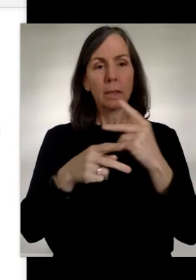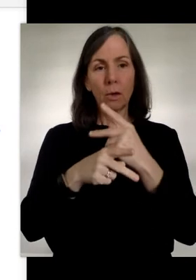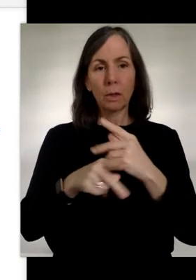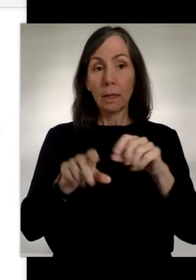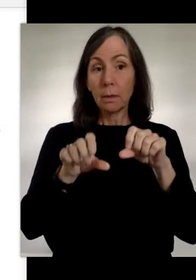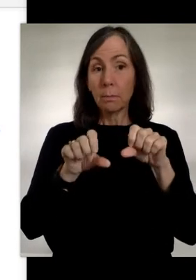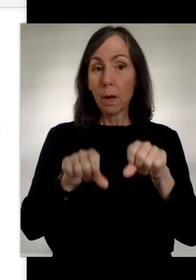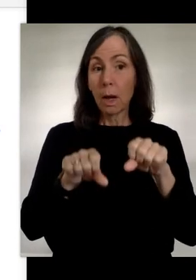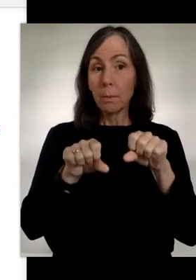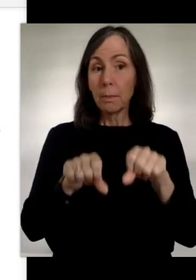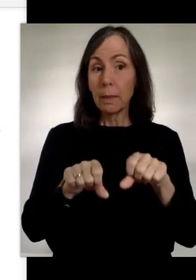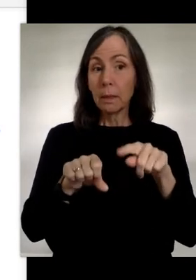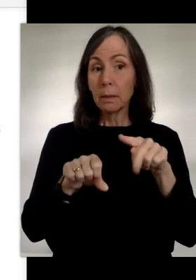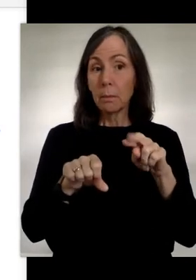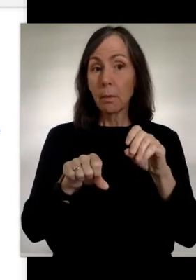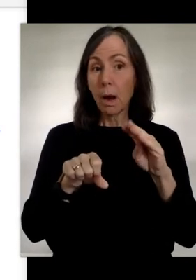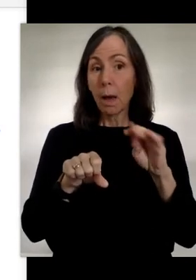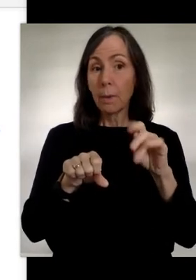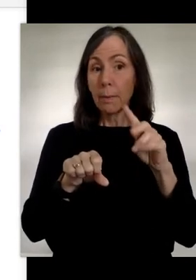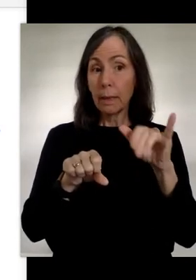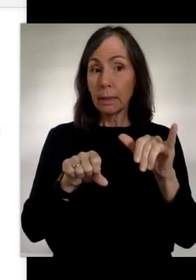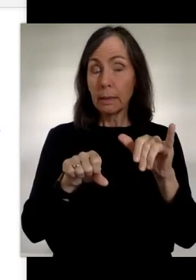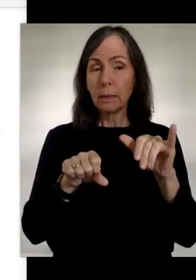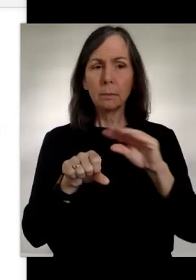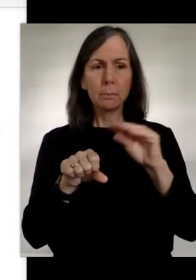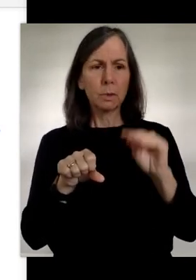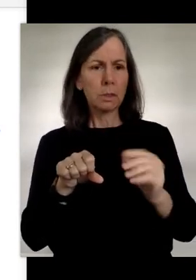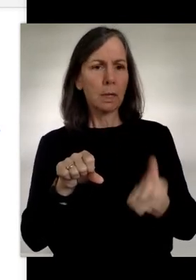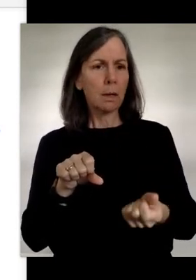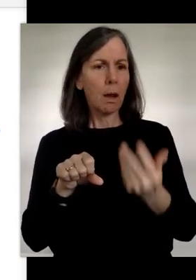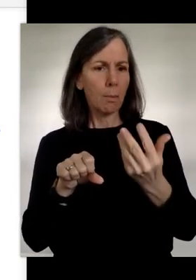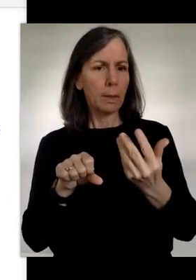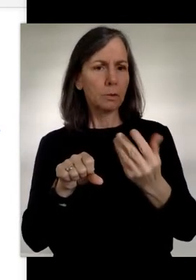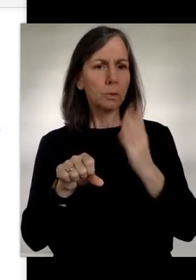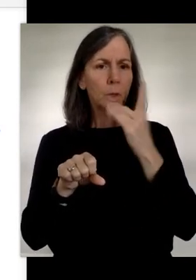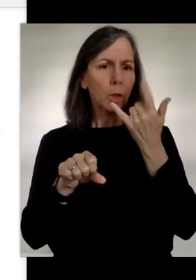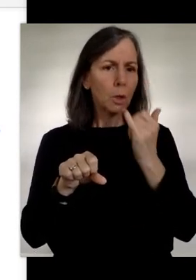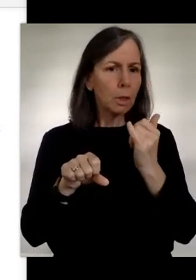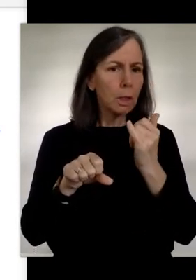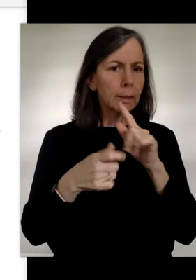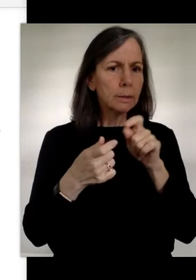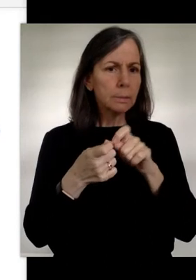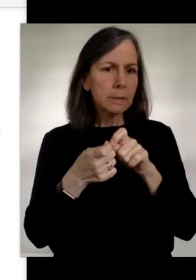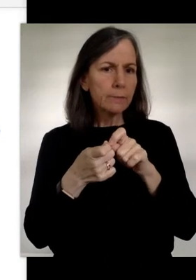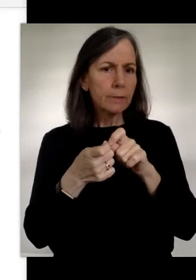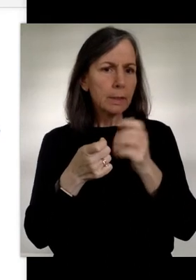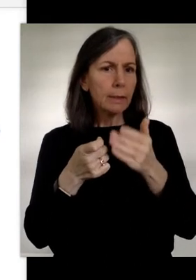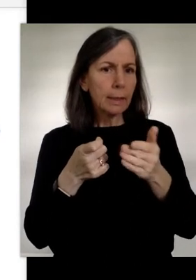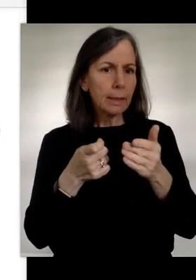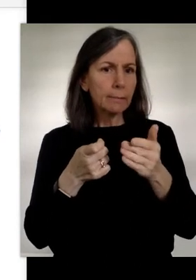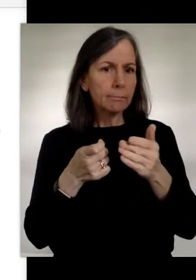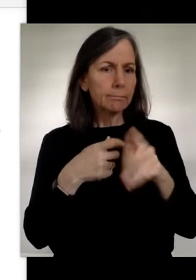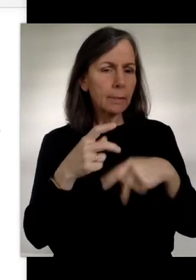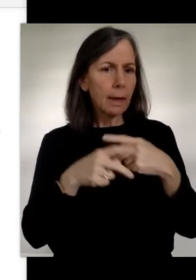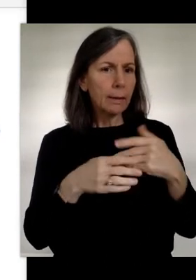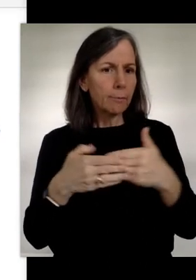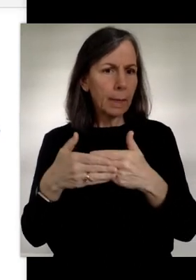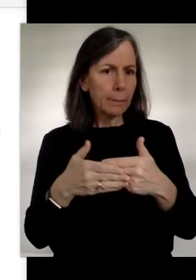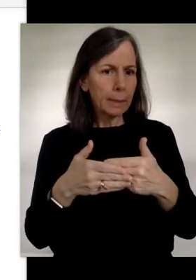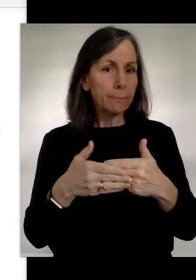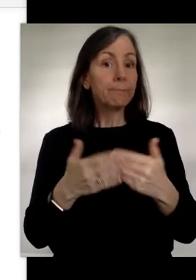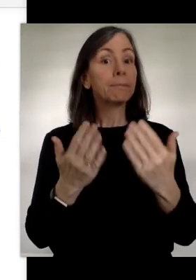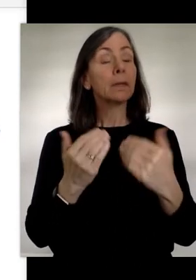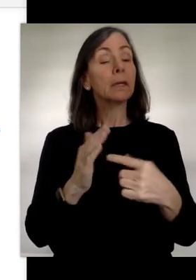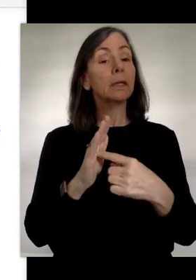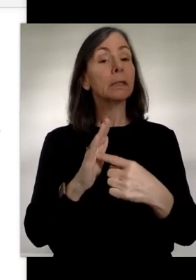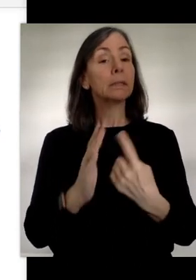chance. So to do this, we have our example one. It says